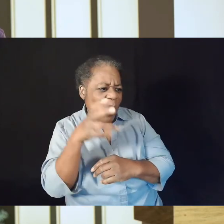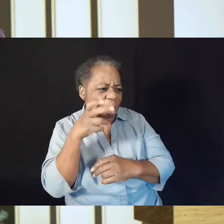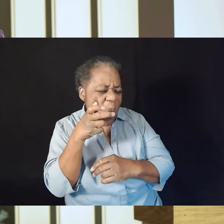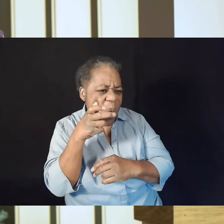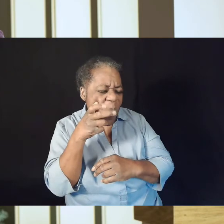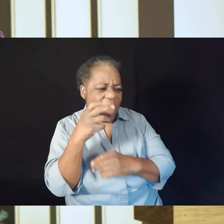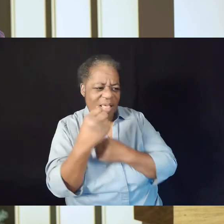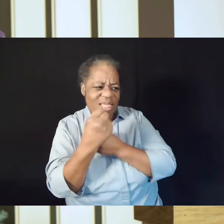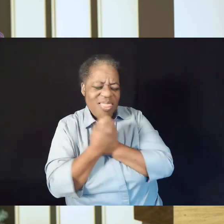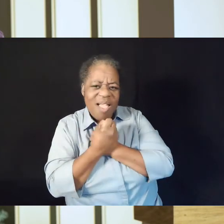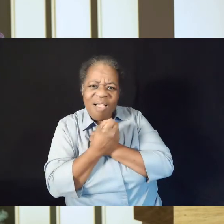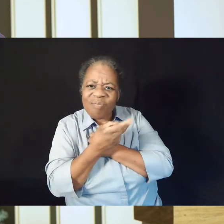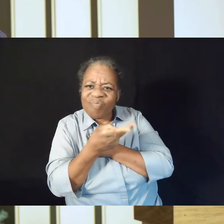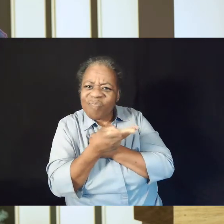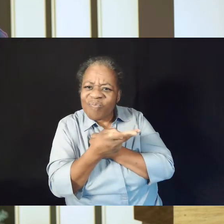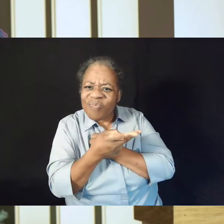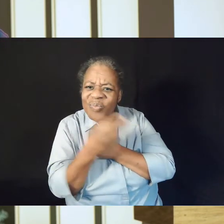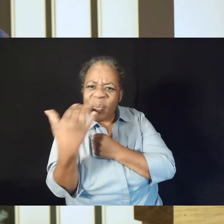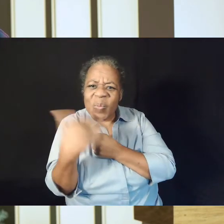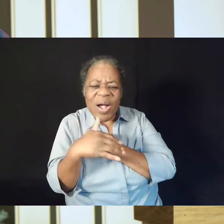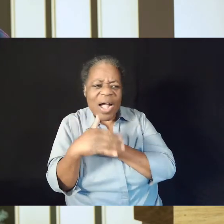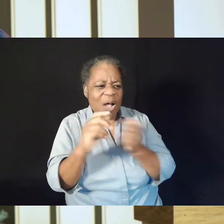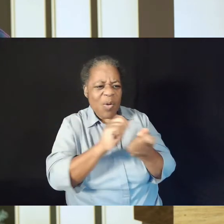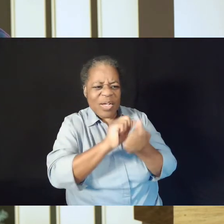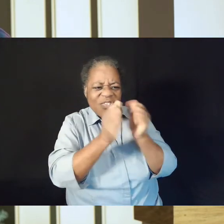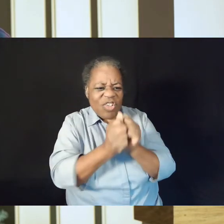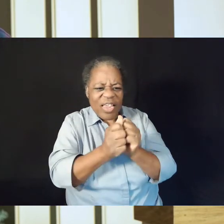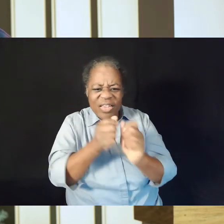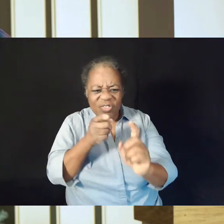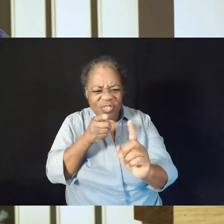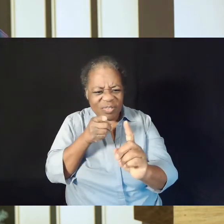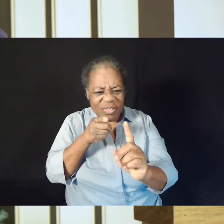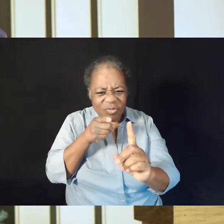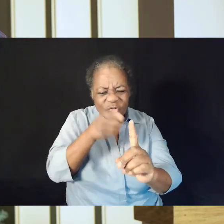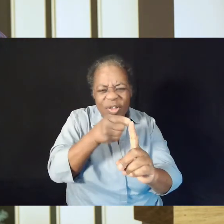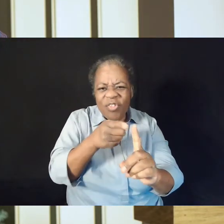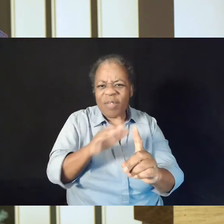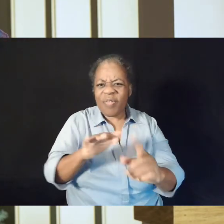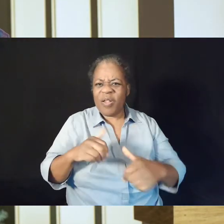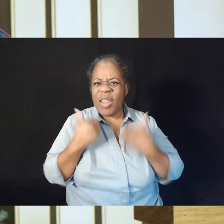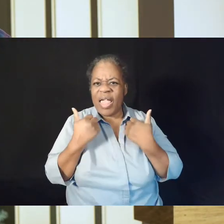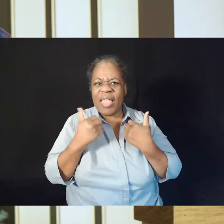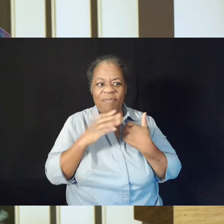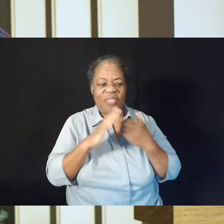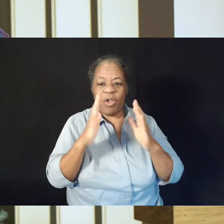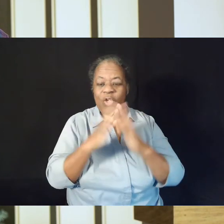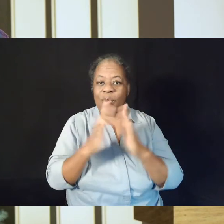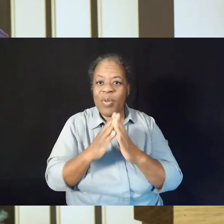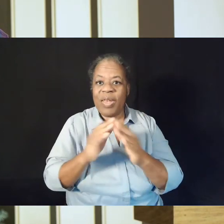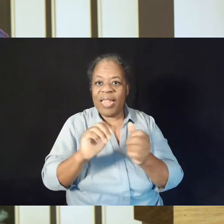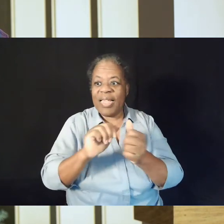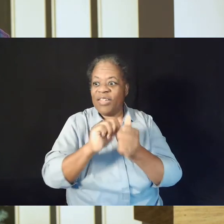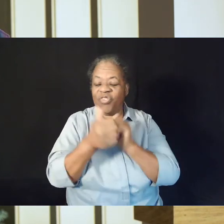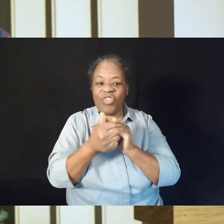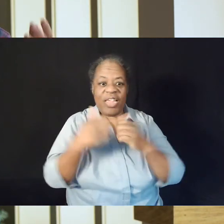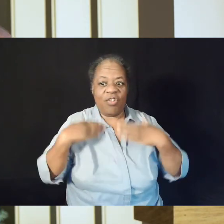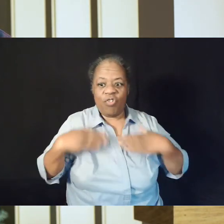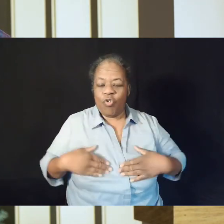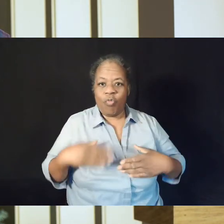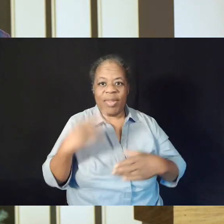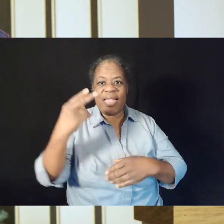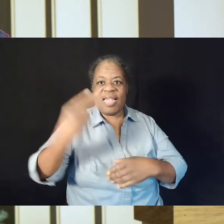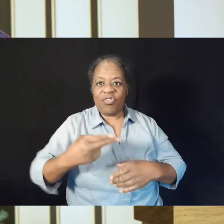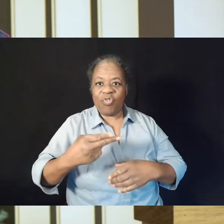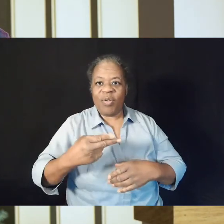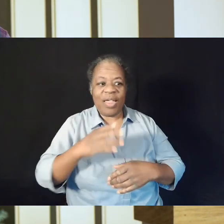loved. It changed the course of their lives and their community, and ultimately changed the course of human history as their son